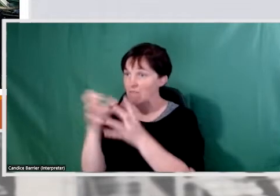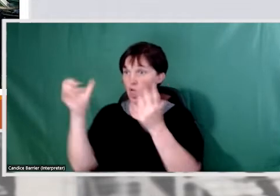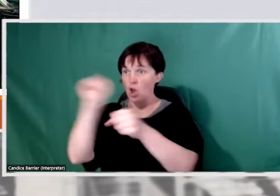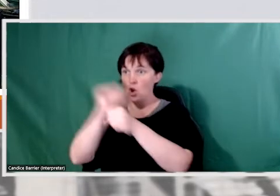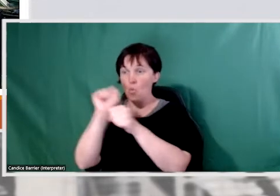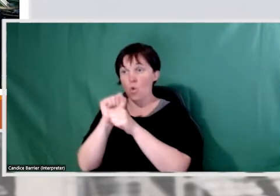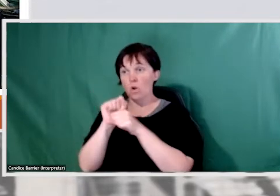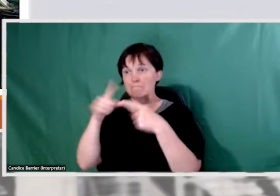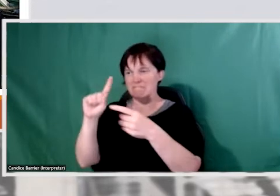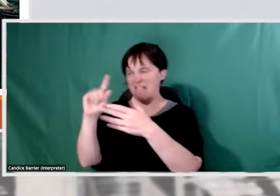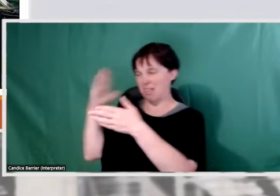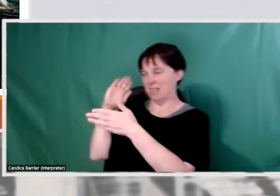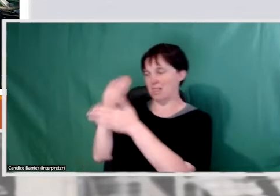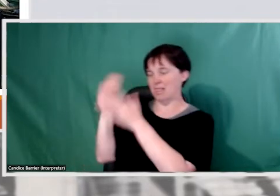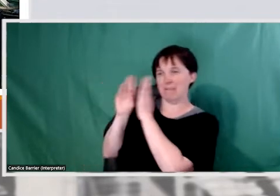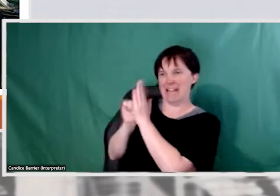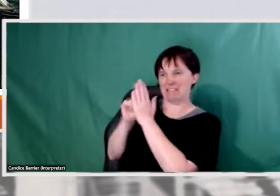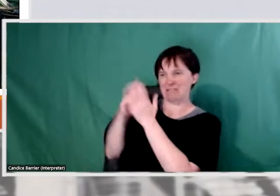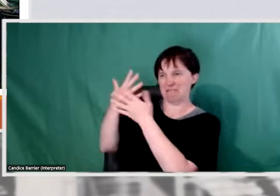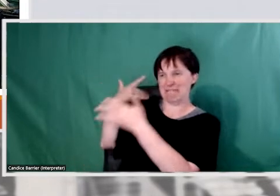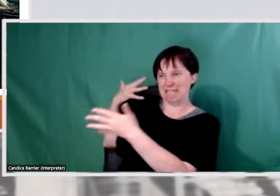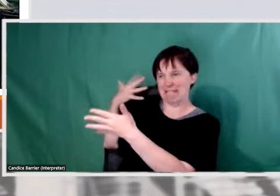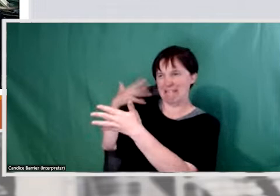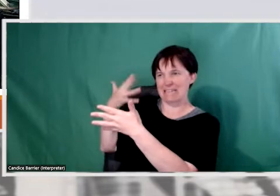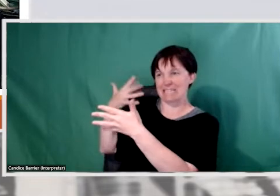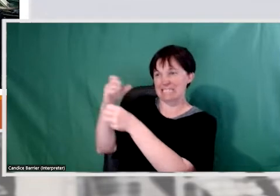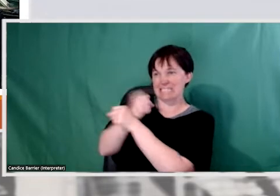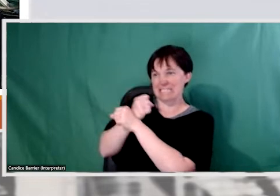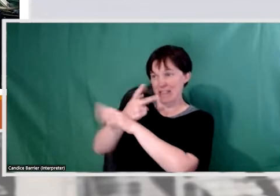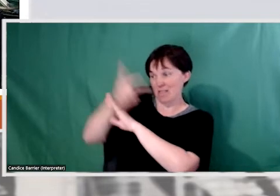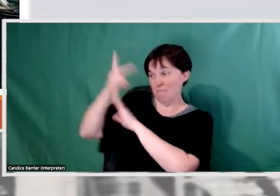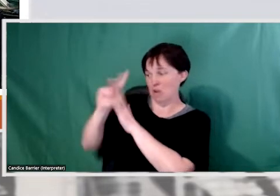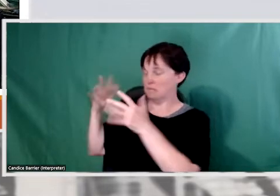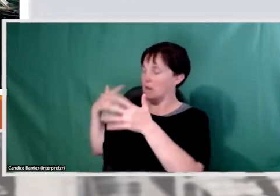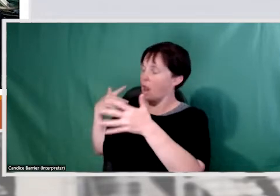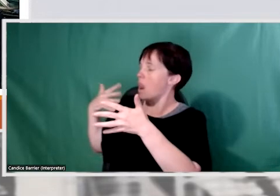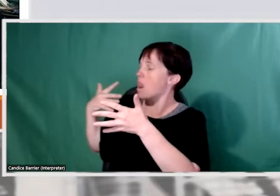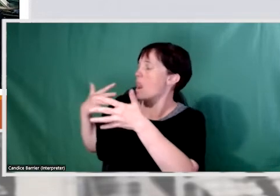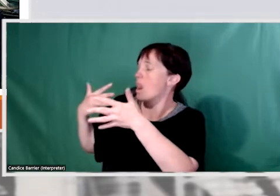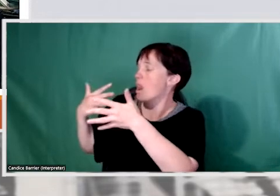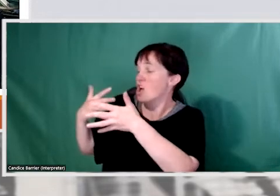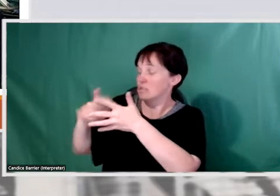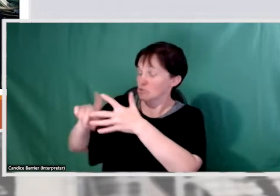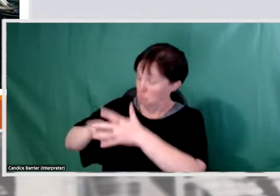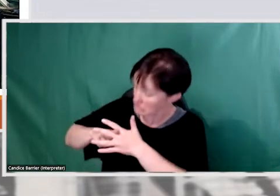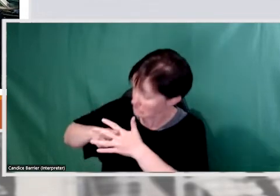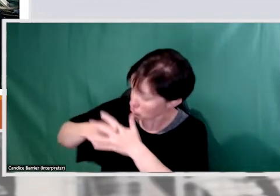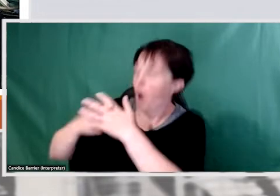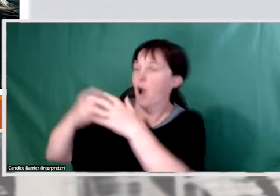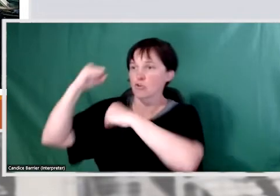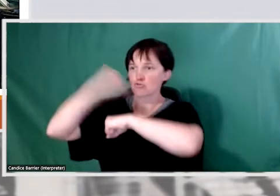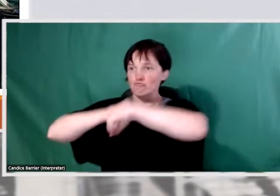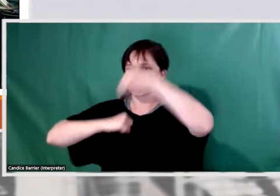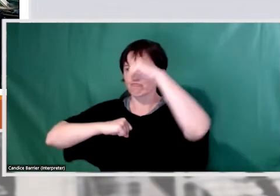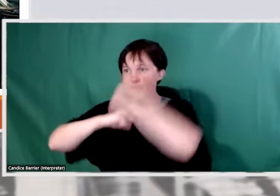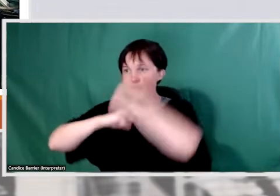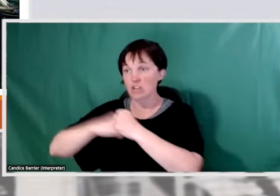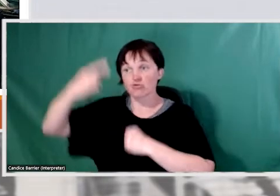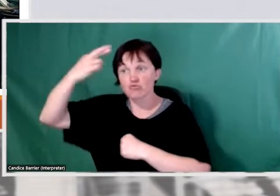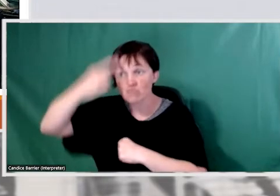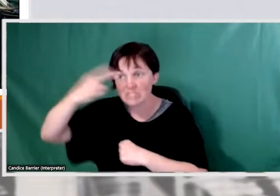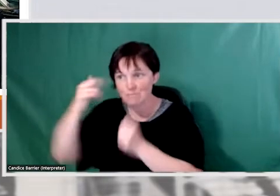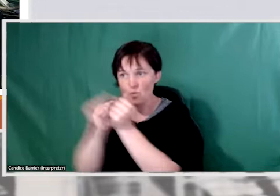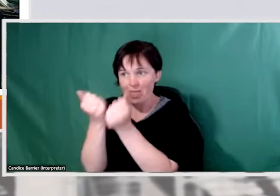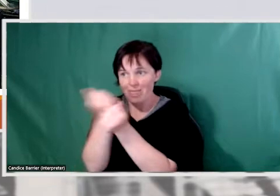background there to get that project to a place where we could construct it responsibly and reasonably with all of the partners that were